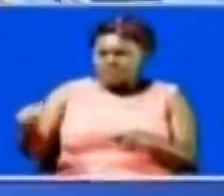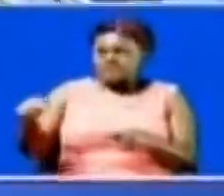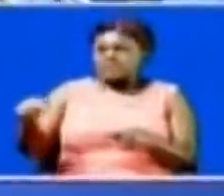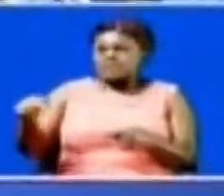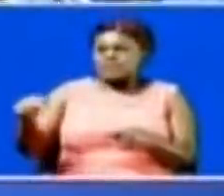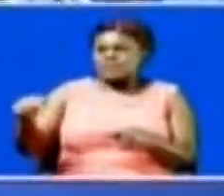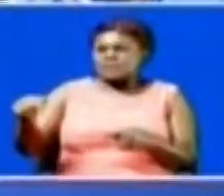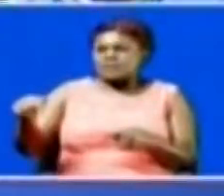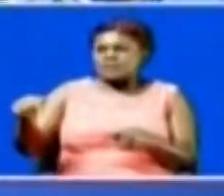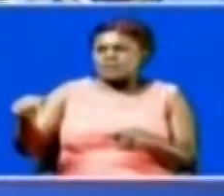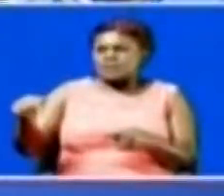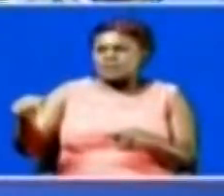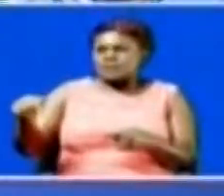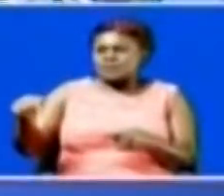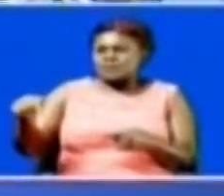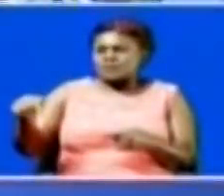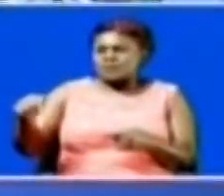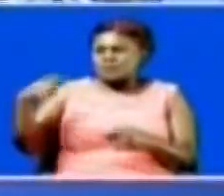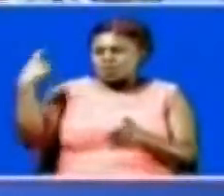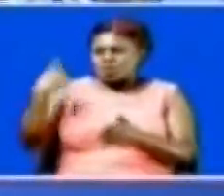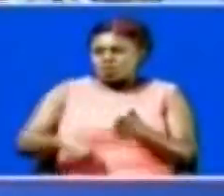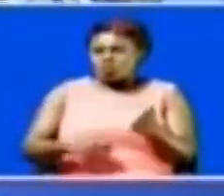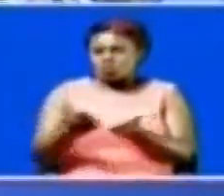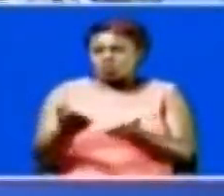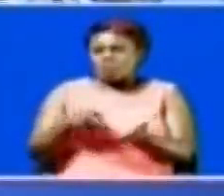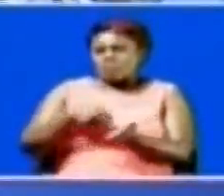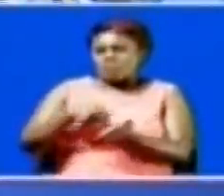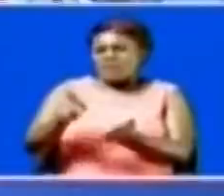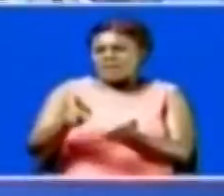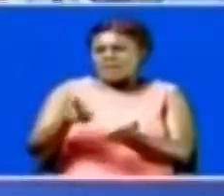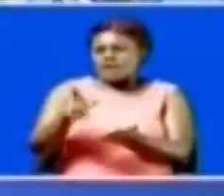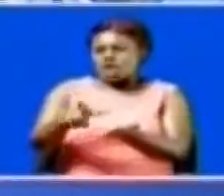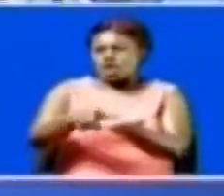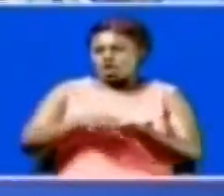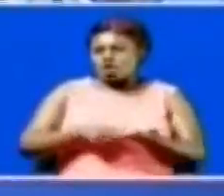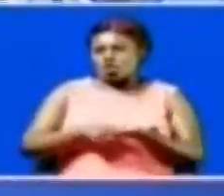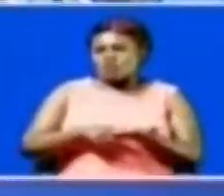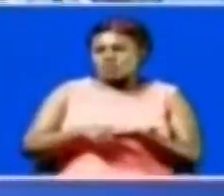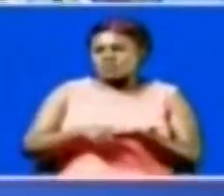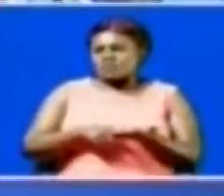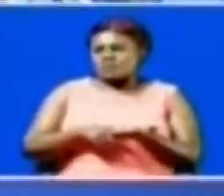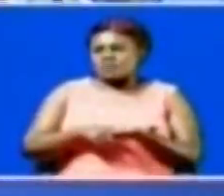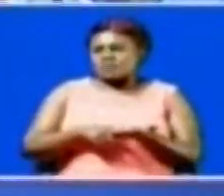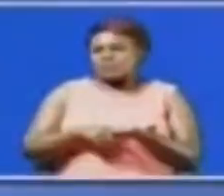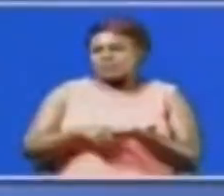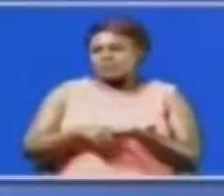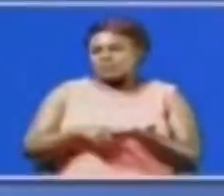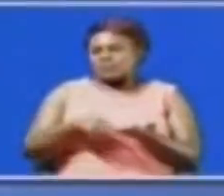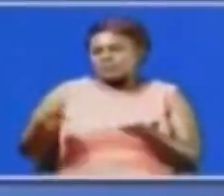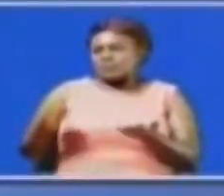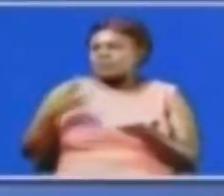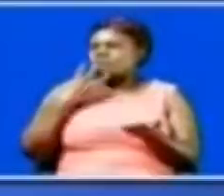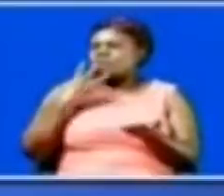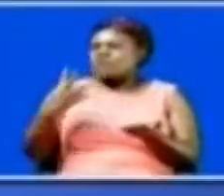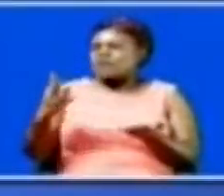the cost of servicing the debt is 870 billion shillings. Okay? 400